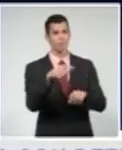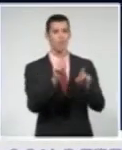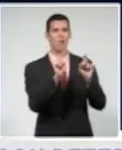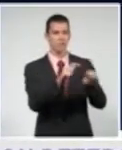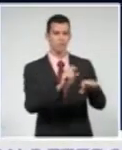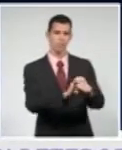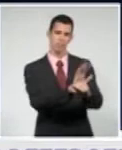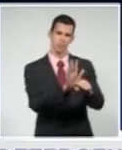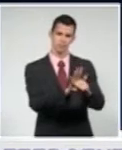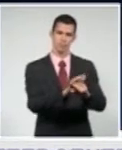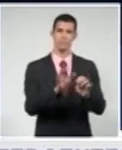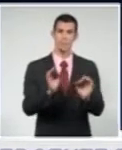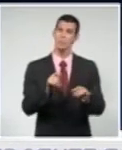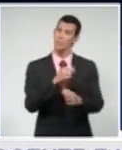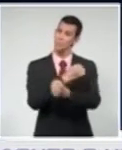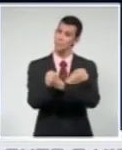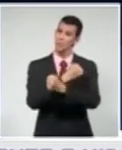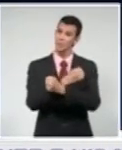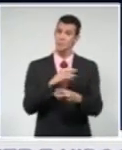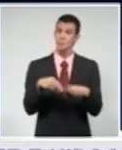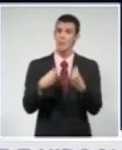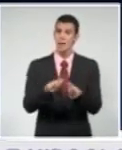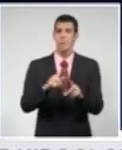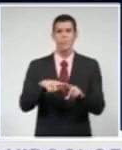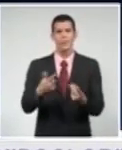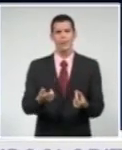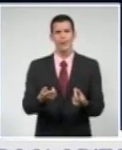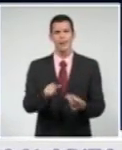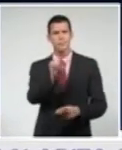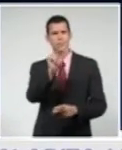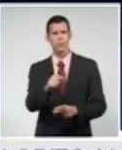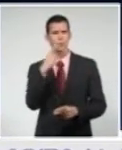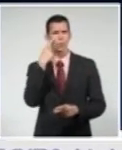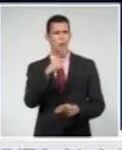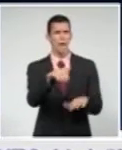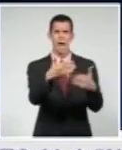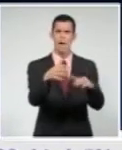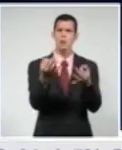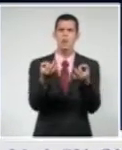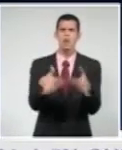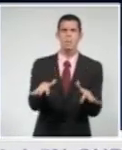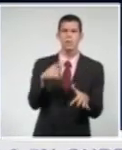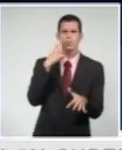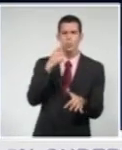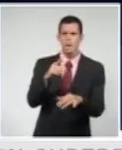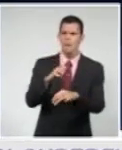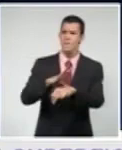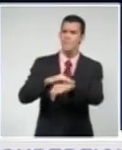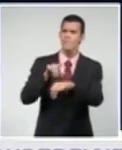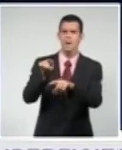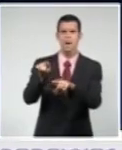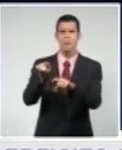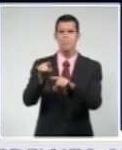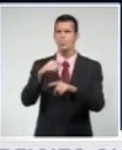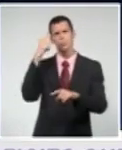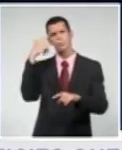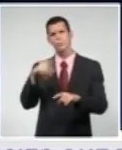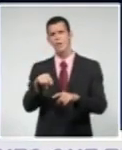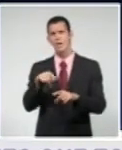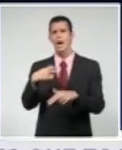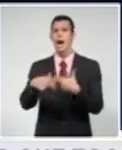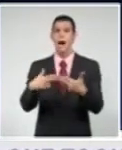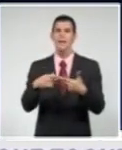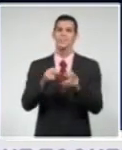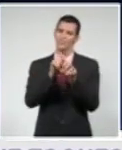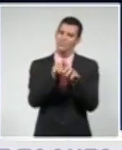Good morning to everyone, to Raul, who joins us today, to our sign language interpreter,